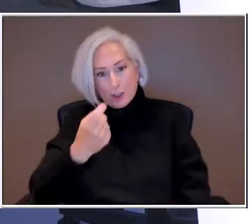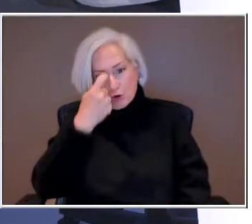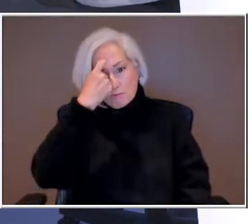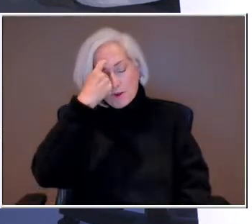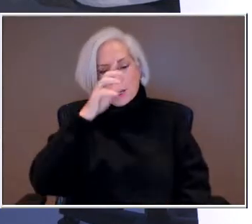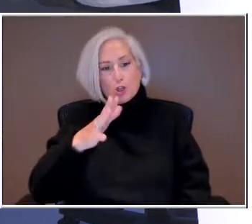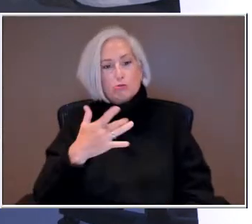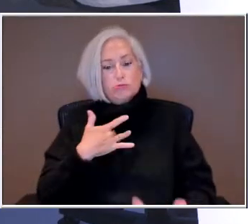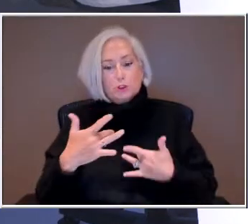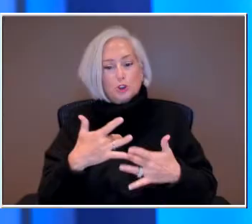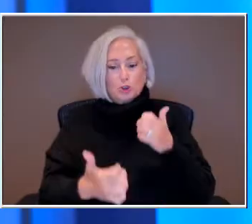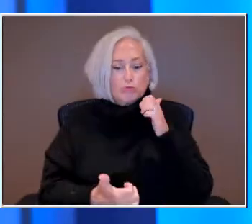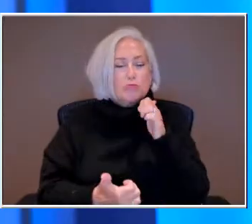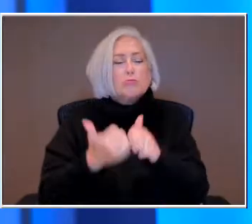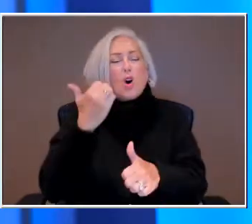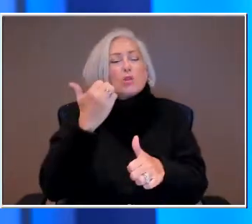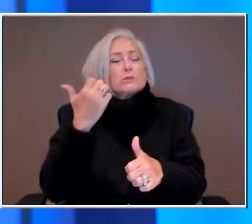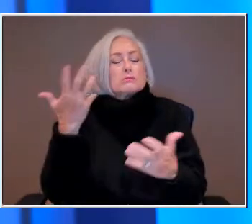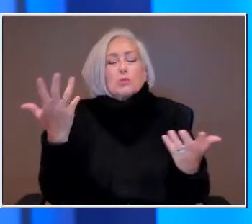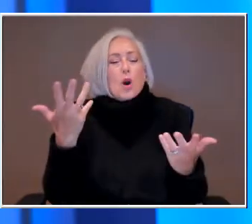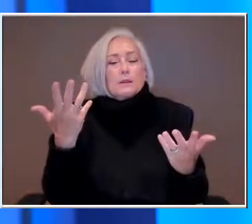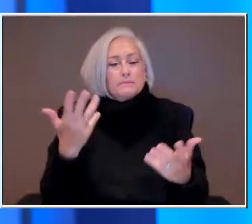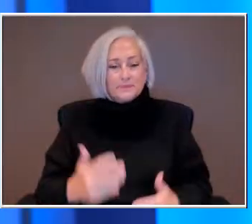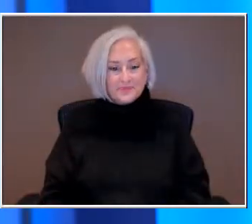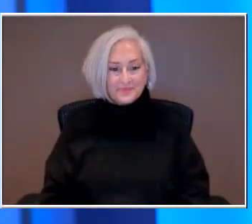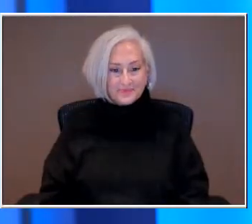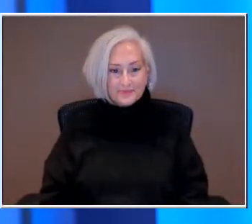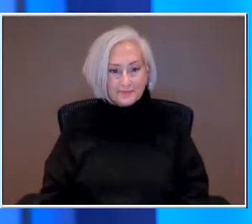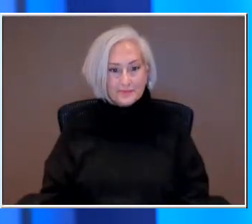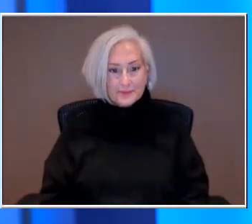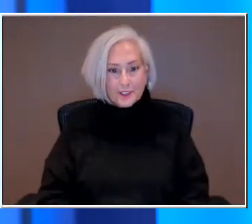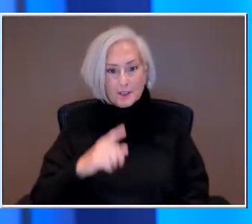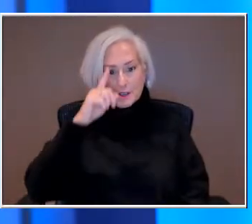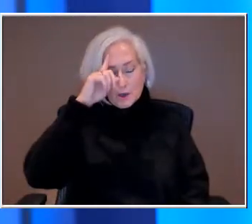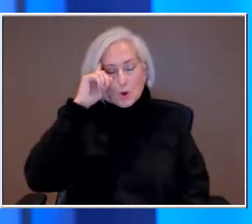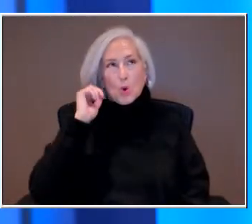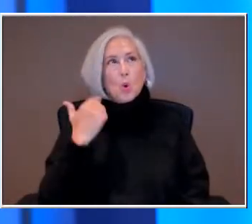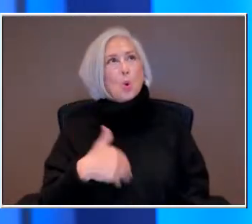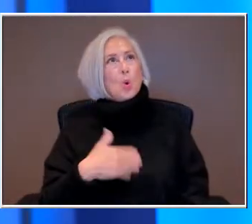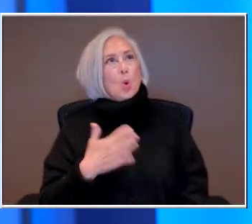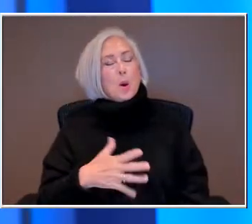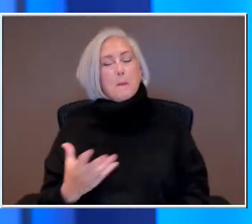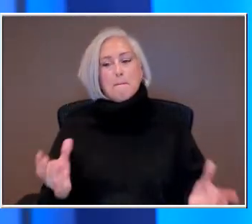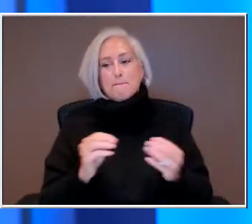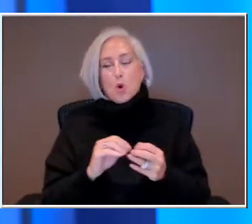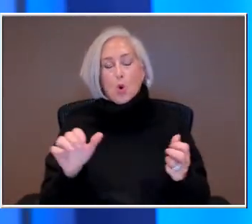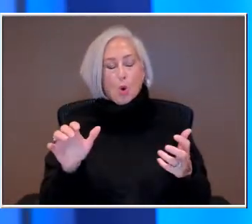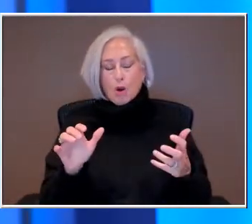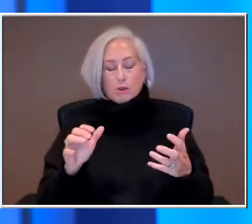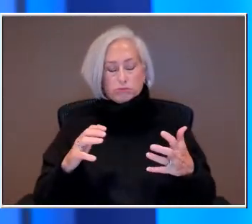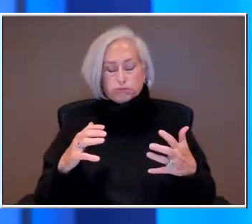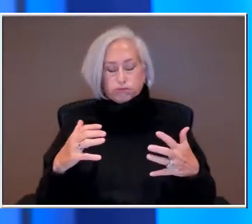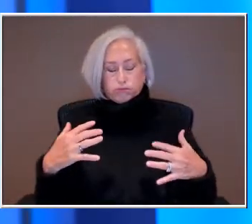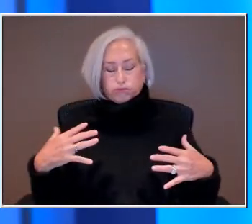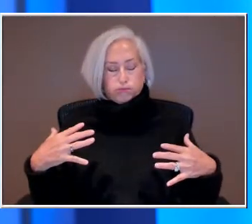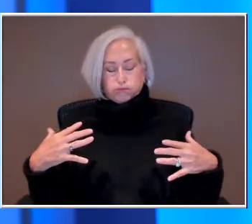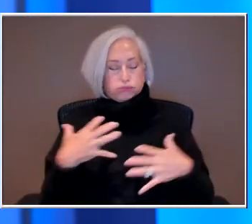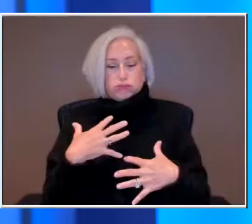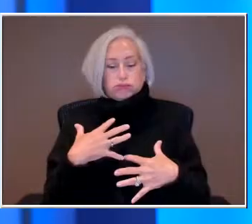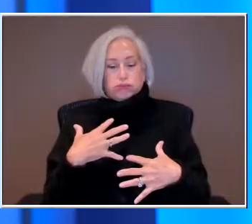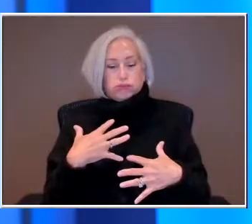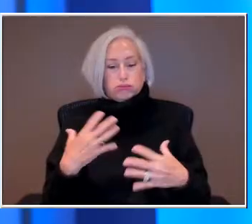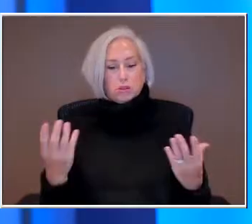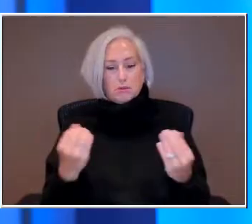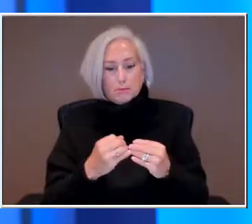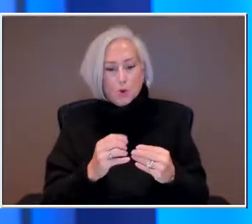point? It just seemed a little more devastating, more real. We were worried initially with so